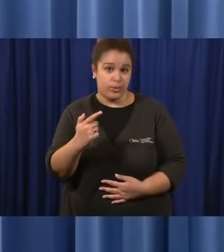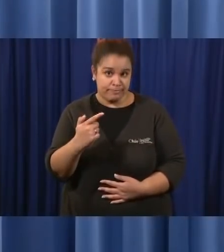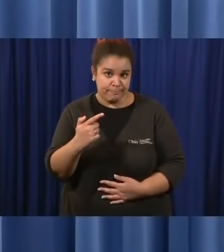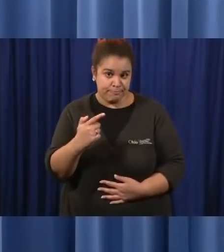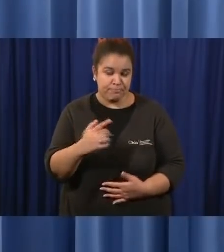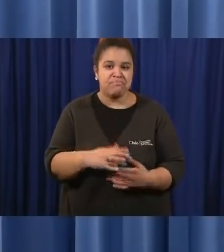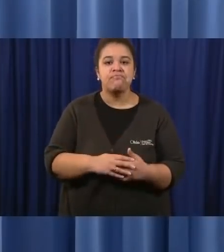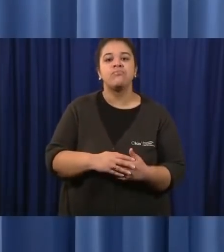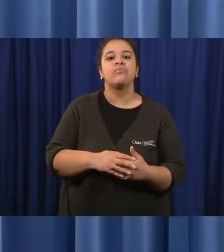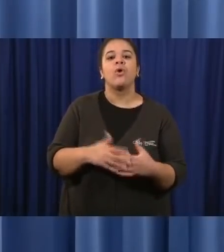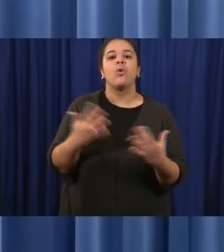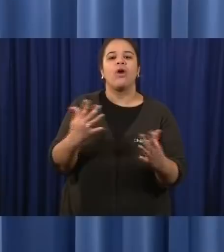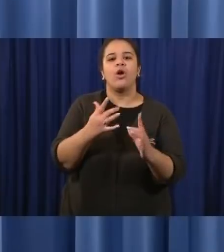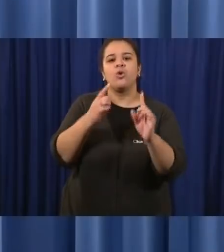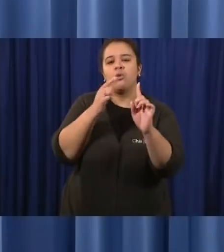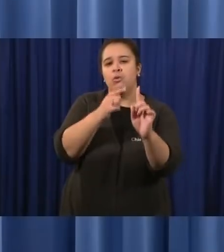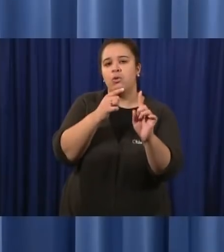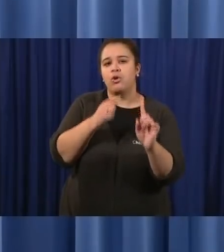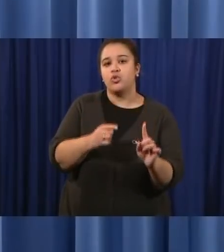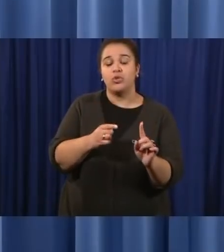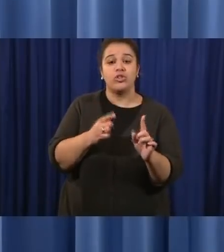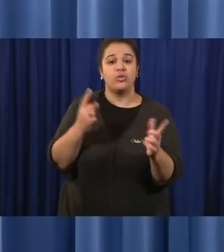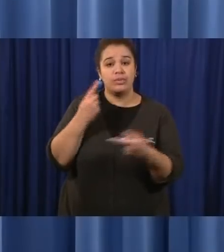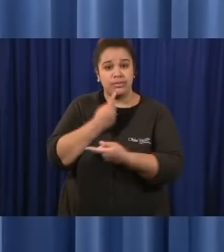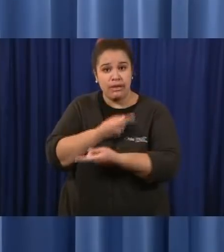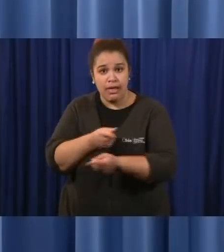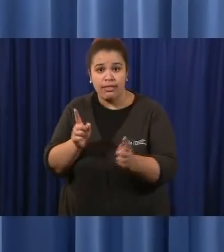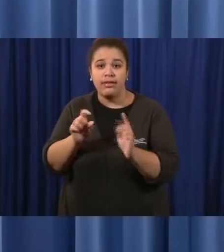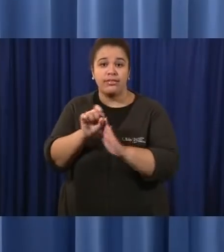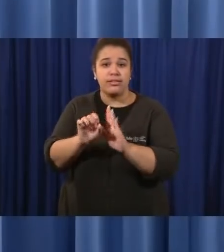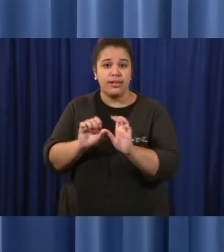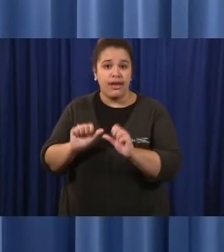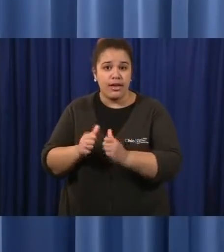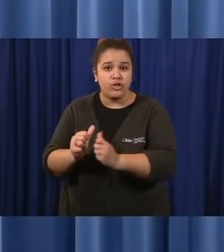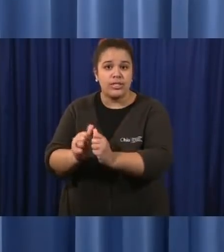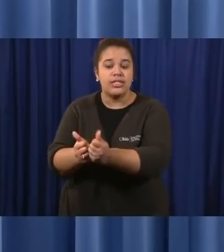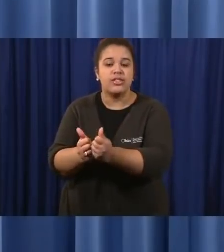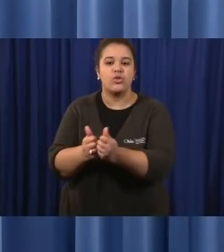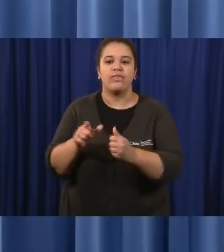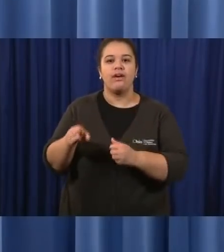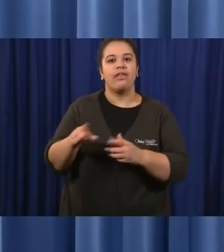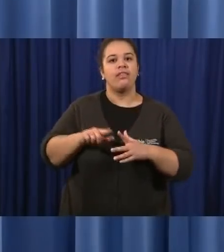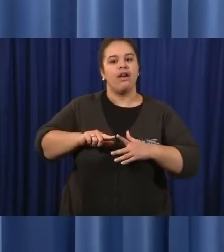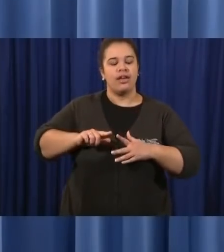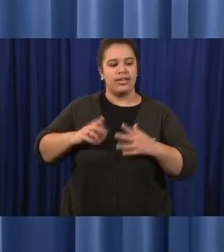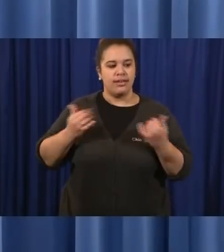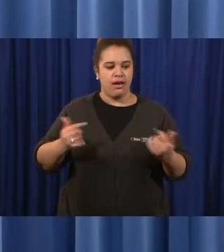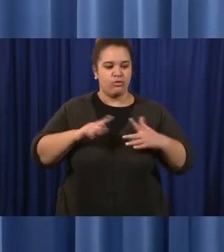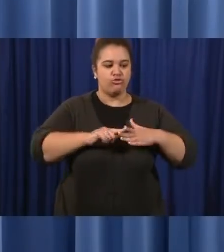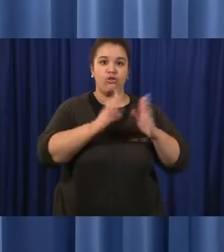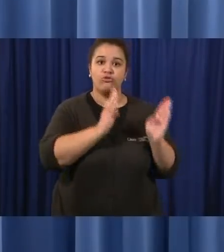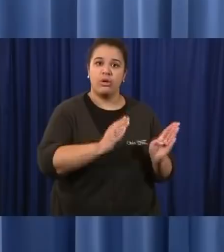providing to state agencies to plan in terms of the reductions that they'll face?